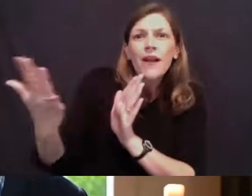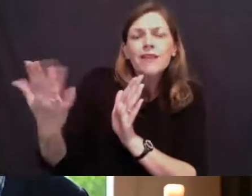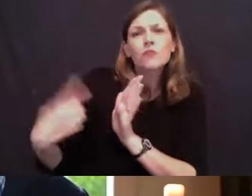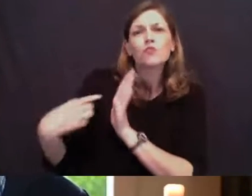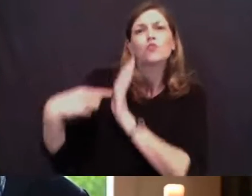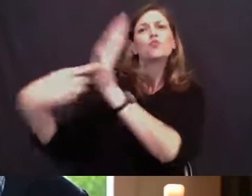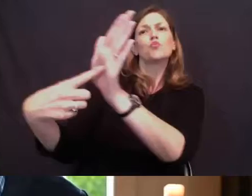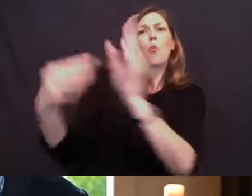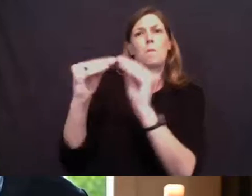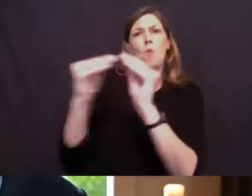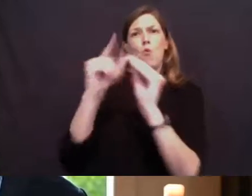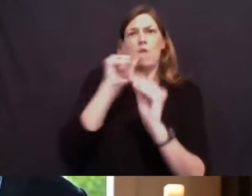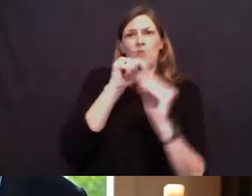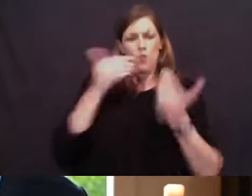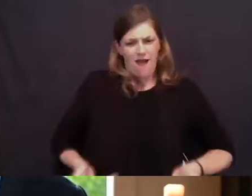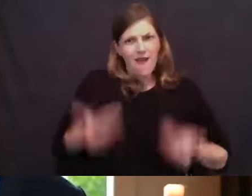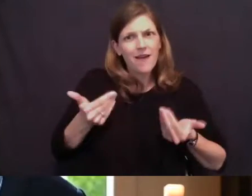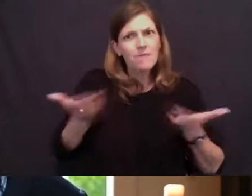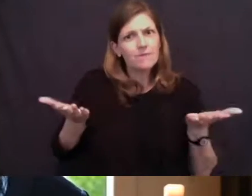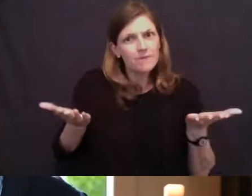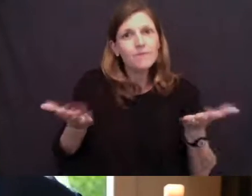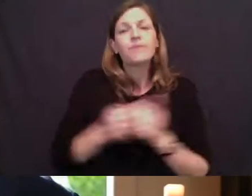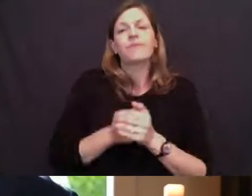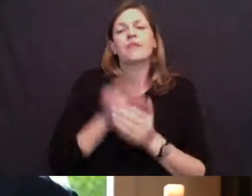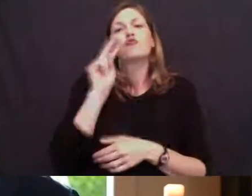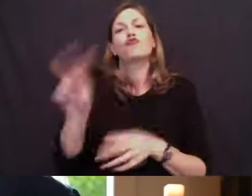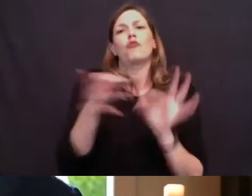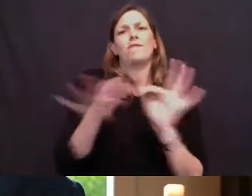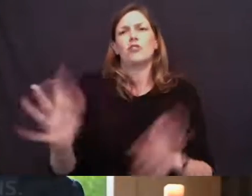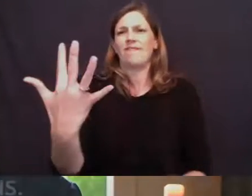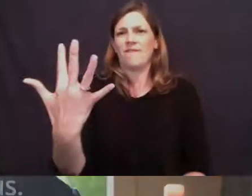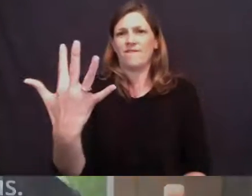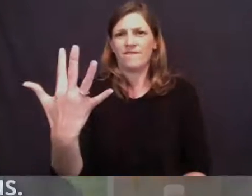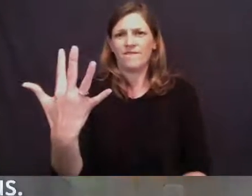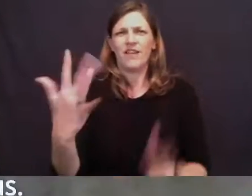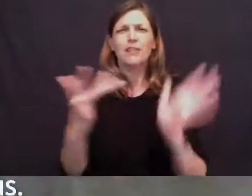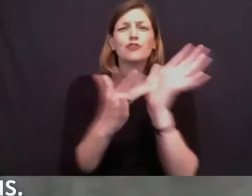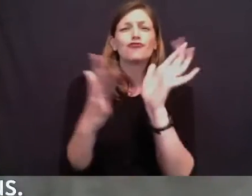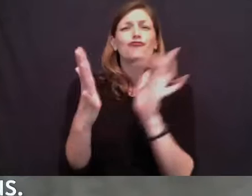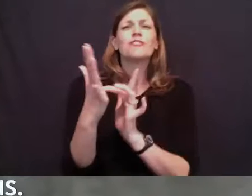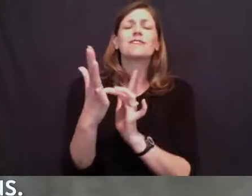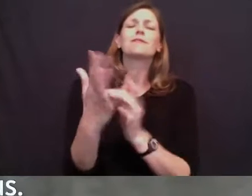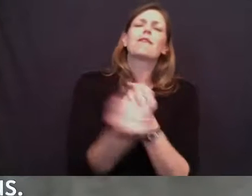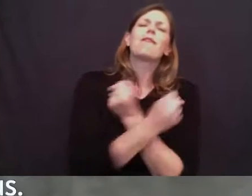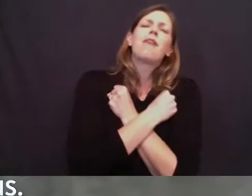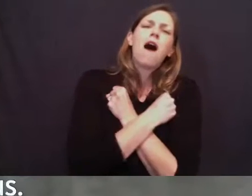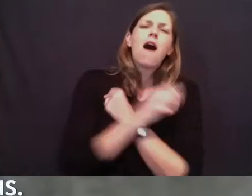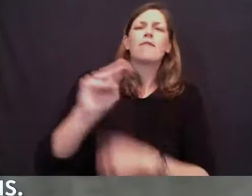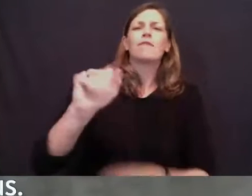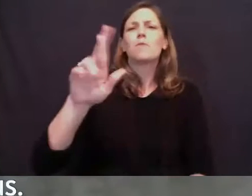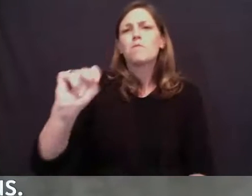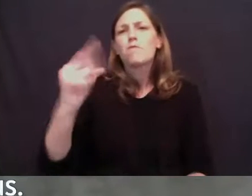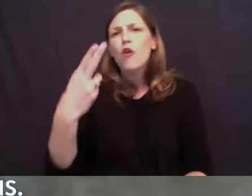more of who I am. Let's look at verse 5. Now, Jesus loved Martha and her